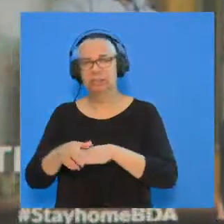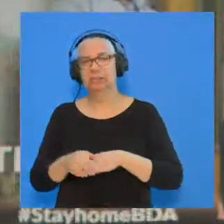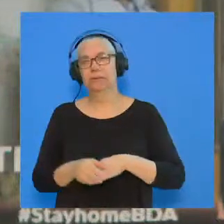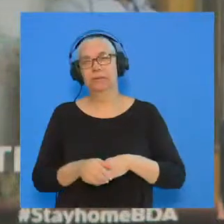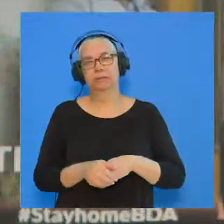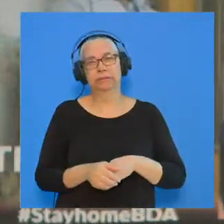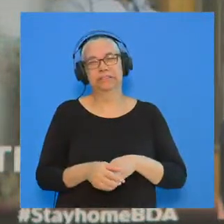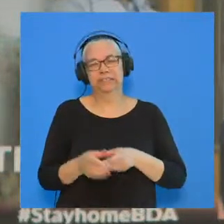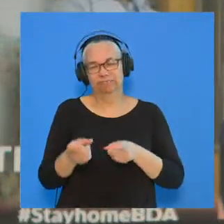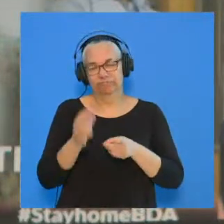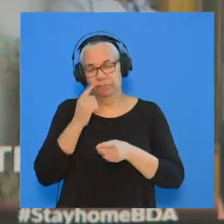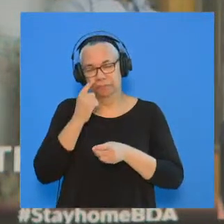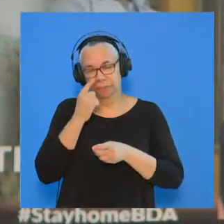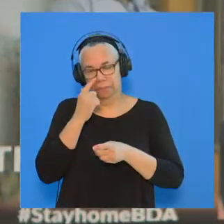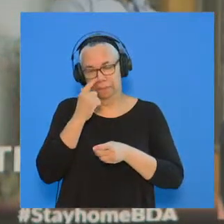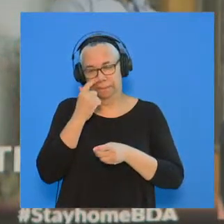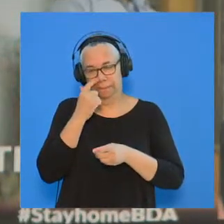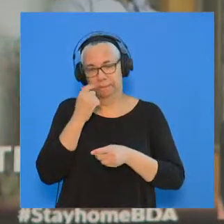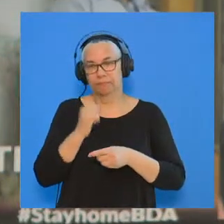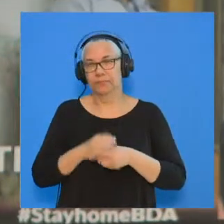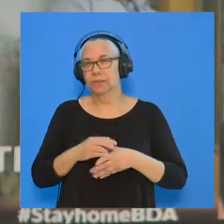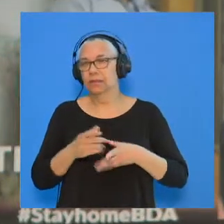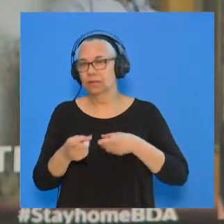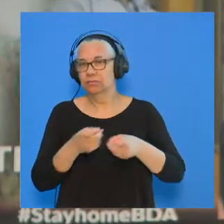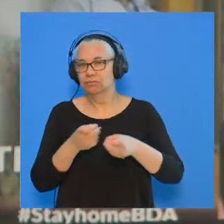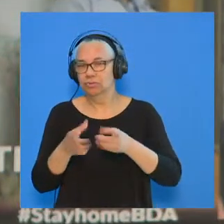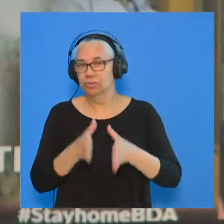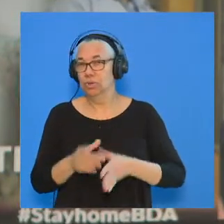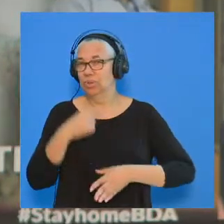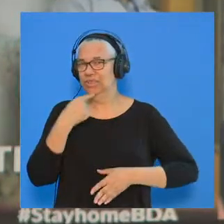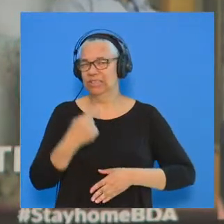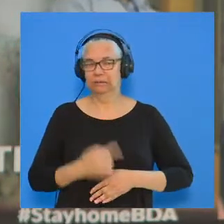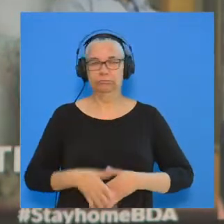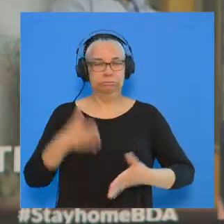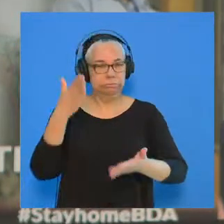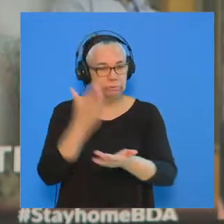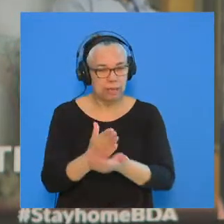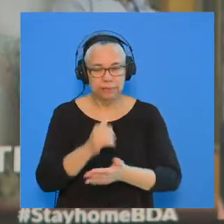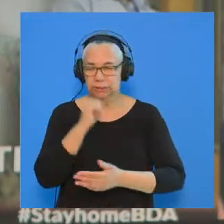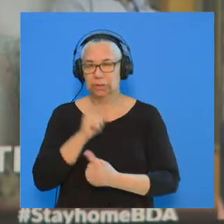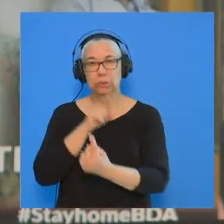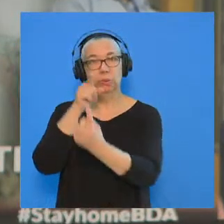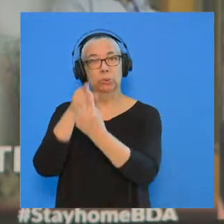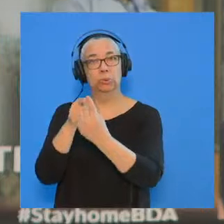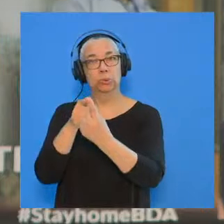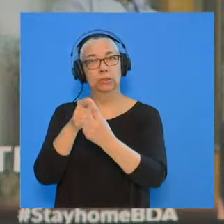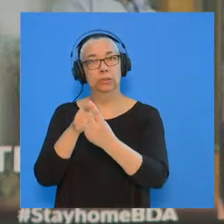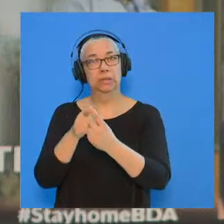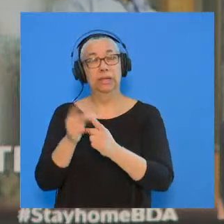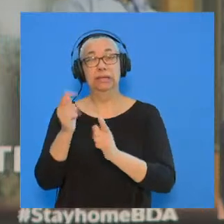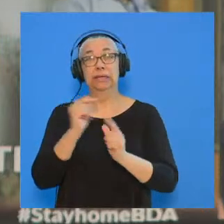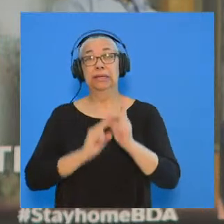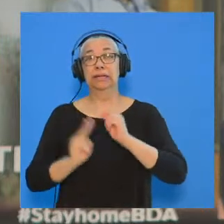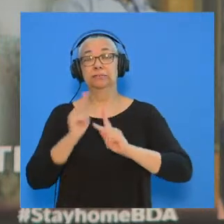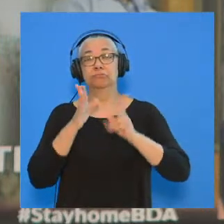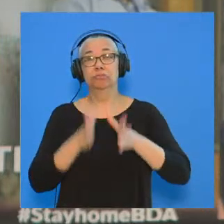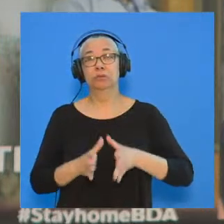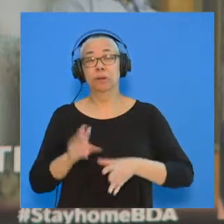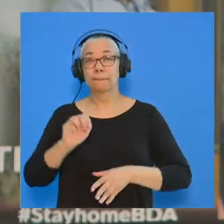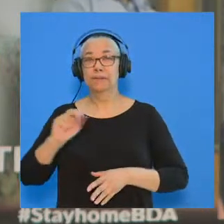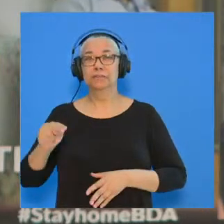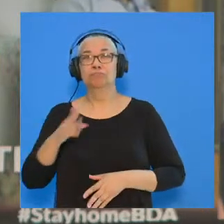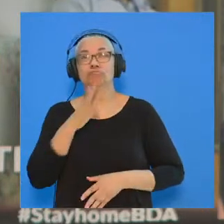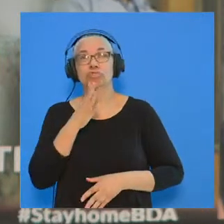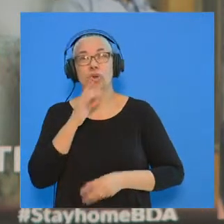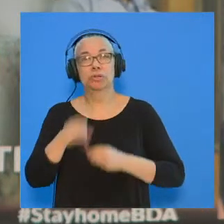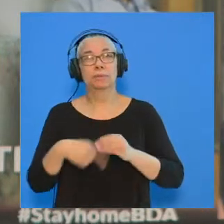controls. You said before that the elimination is not a goal. The tourism minister has described safety measures that will